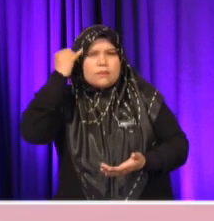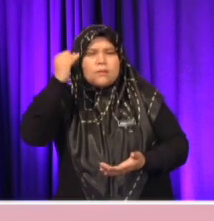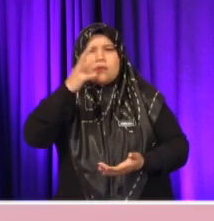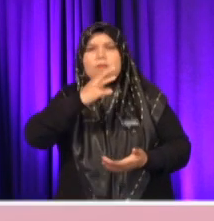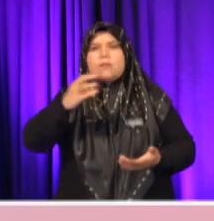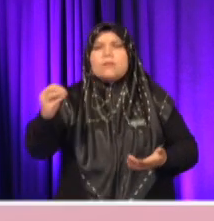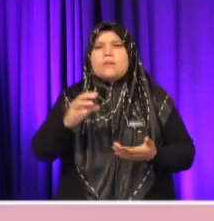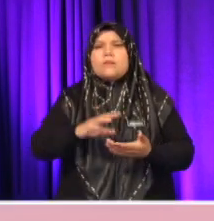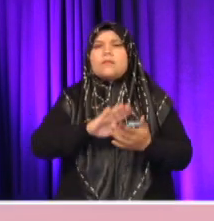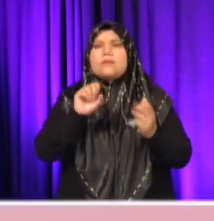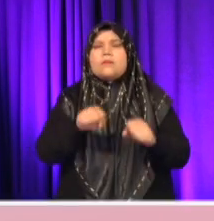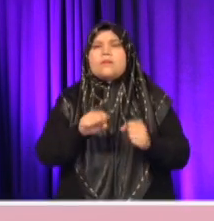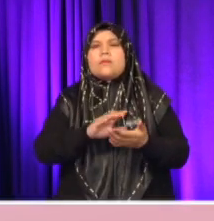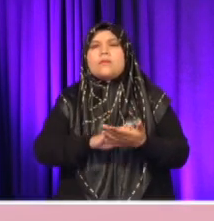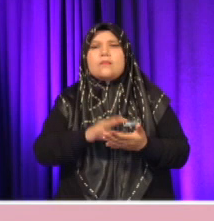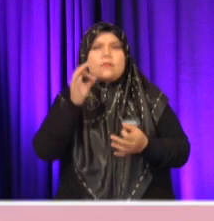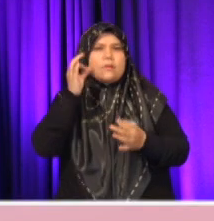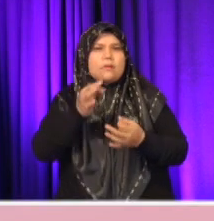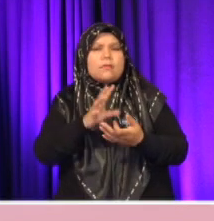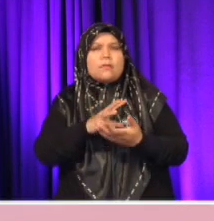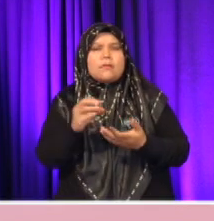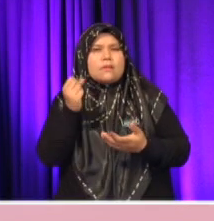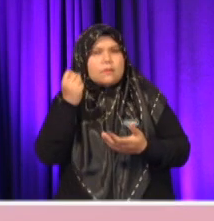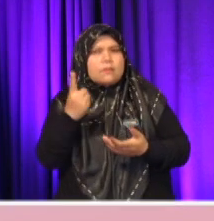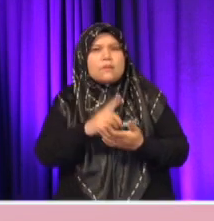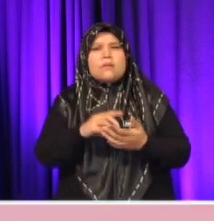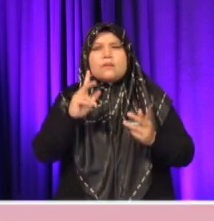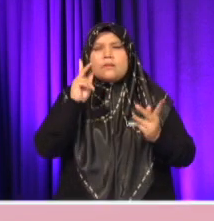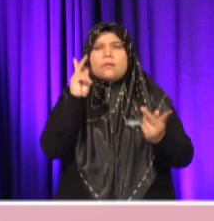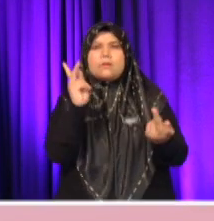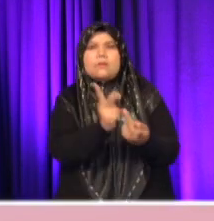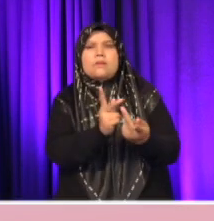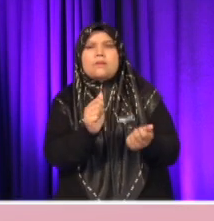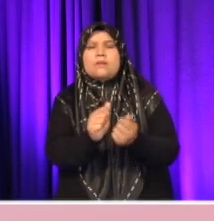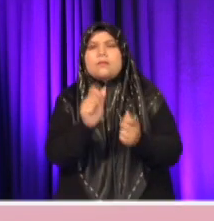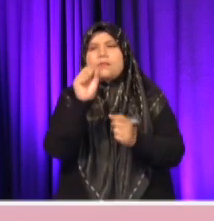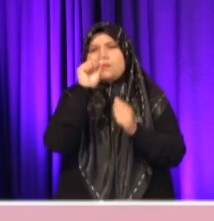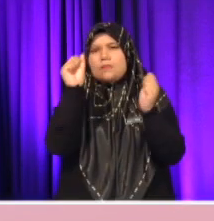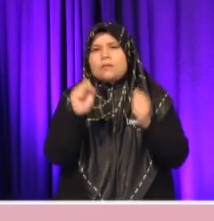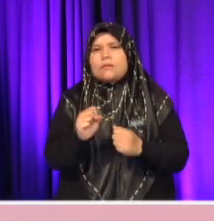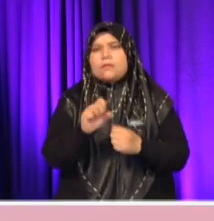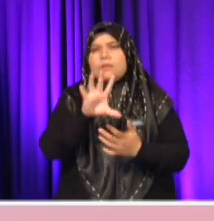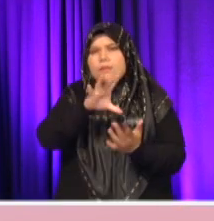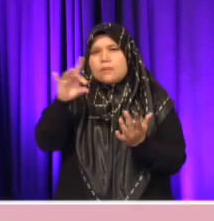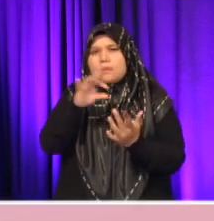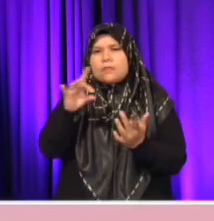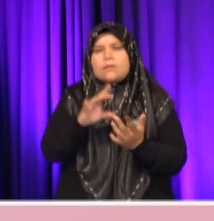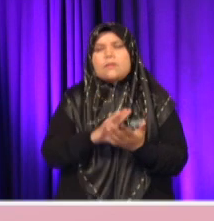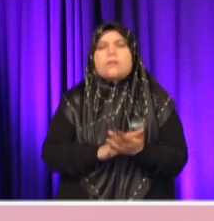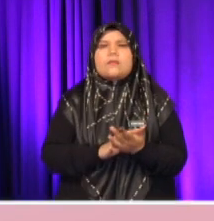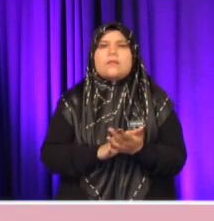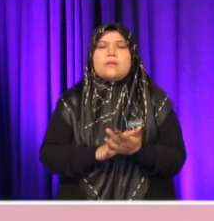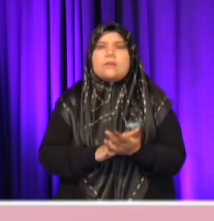they will be able to process the statements here and then match them. Okay, so and they have to choose A, B, or C. So what would